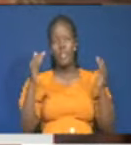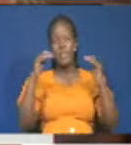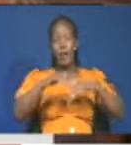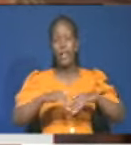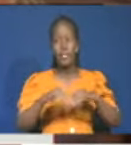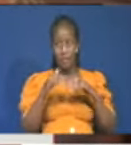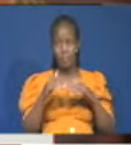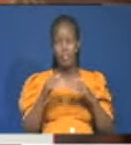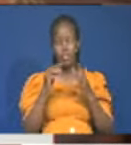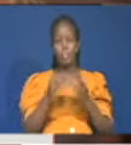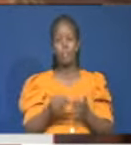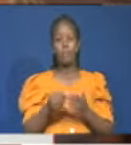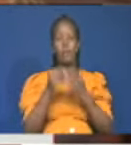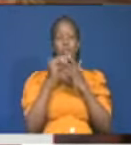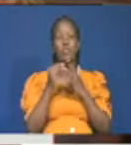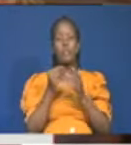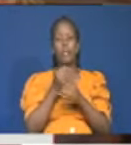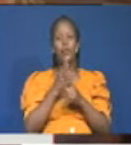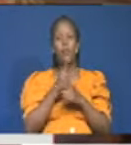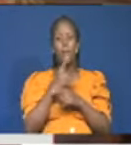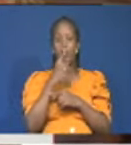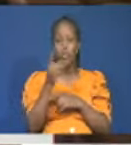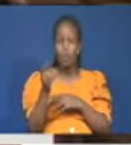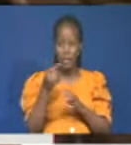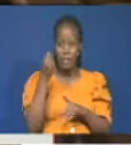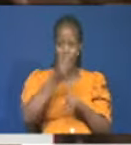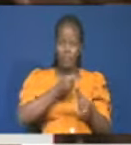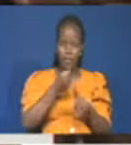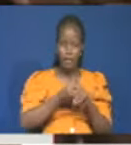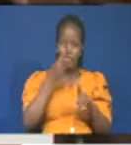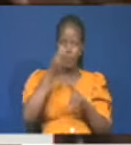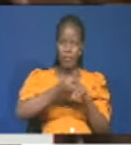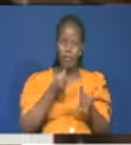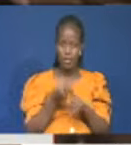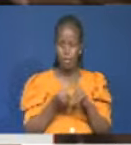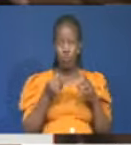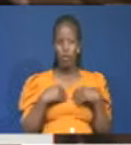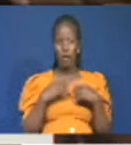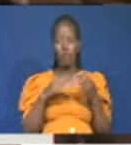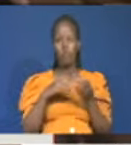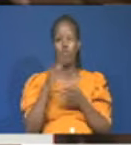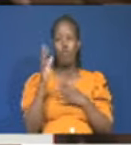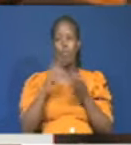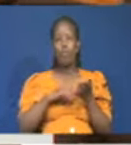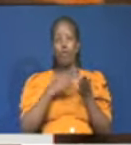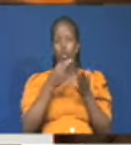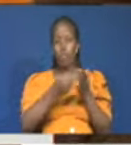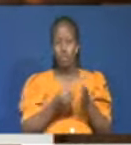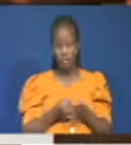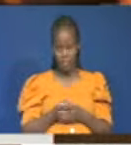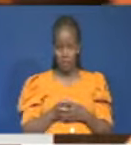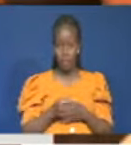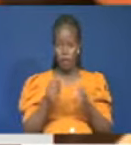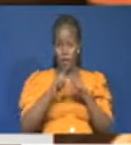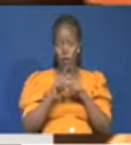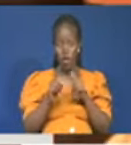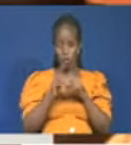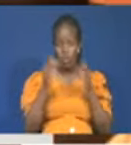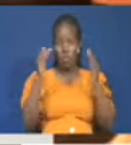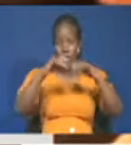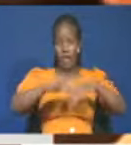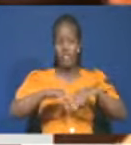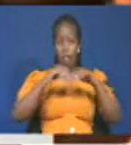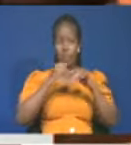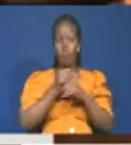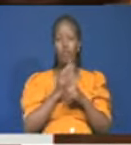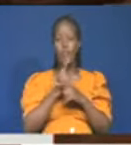of priority is deliberate efforts to fix plethorage of resources. He said the Assembly will move to ensure it remains accountable